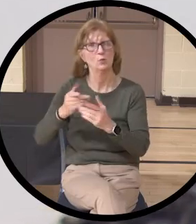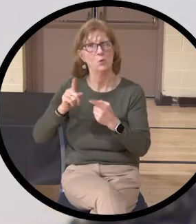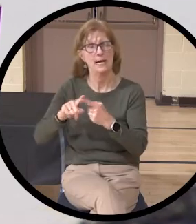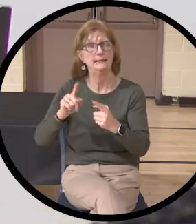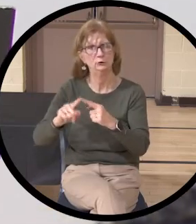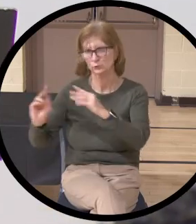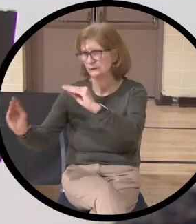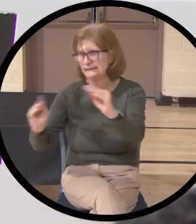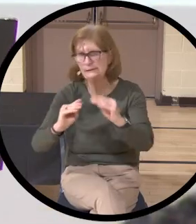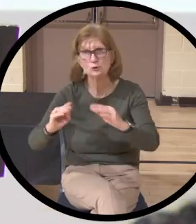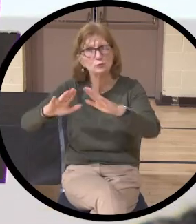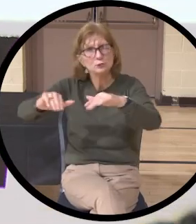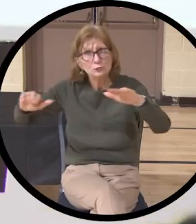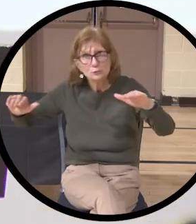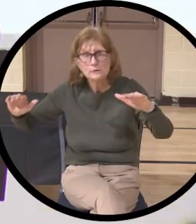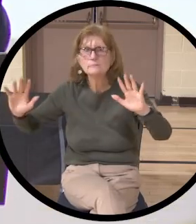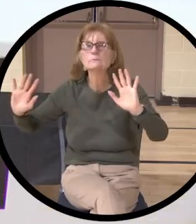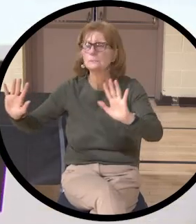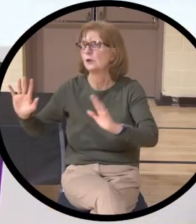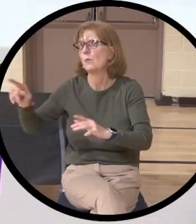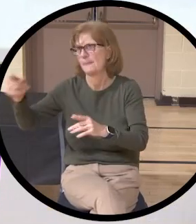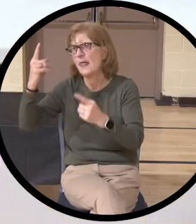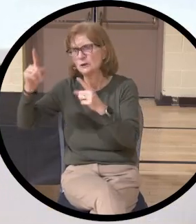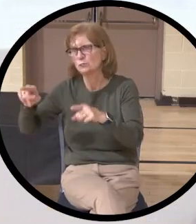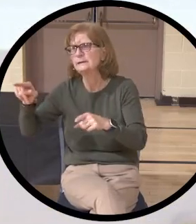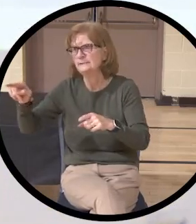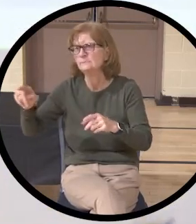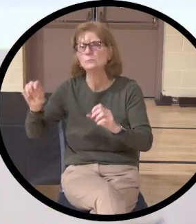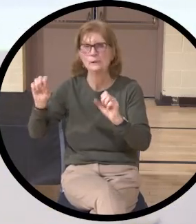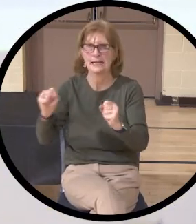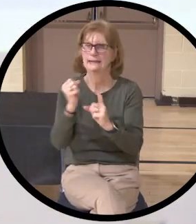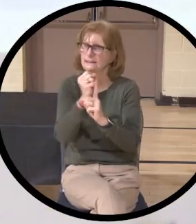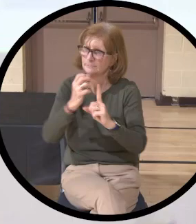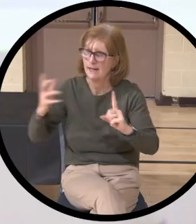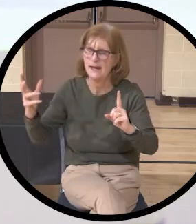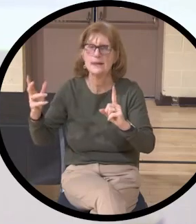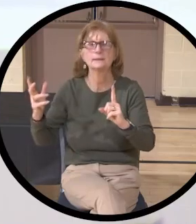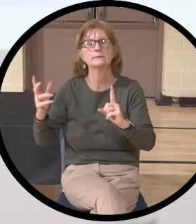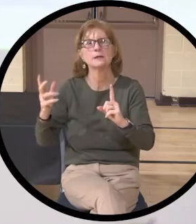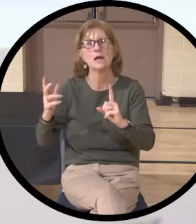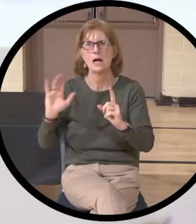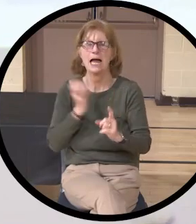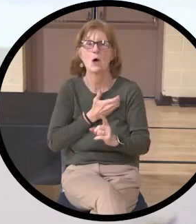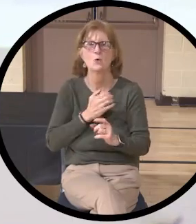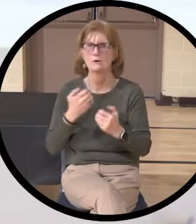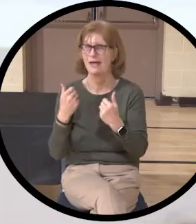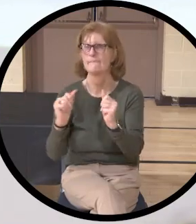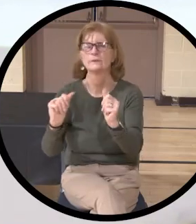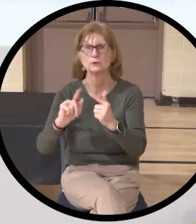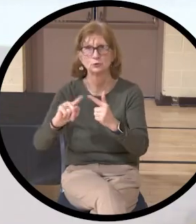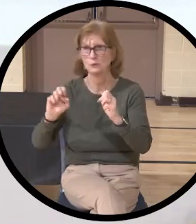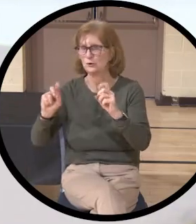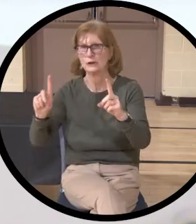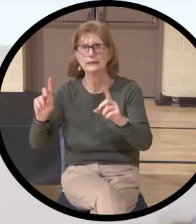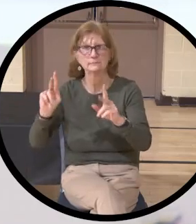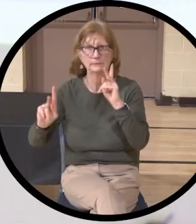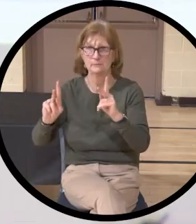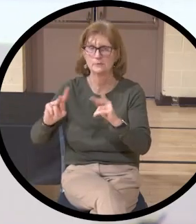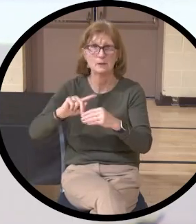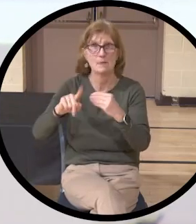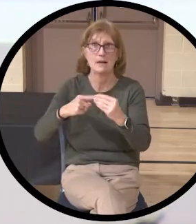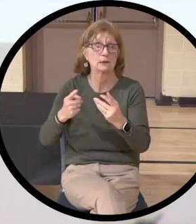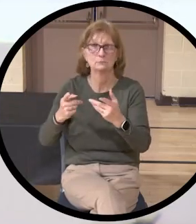education. But again, I agree. I think there's more we can be doing to educate people about the changes to their